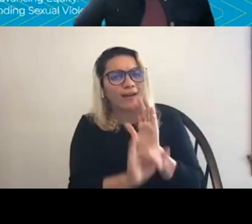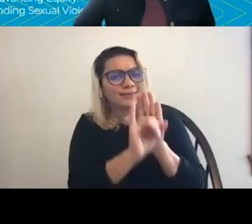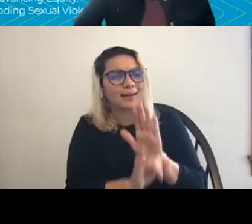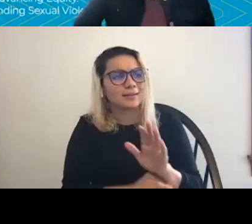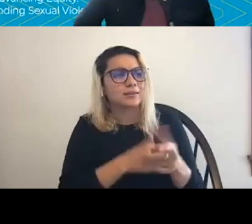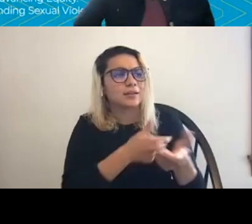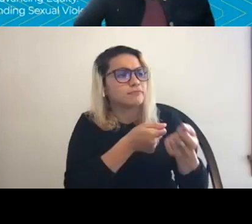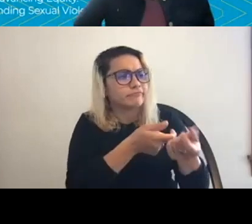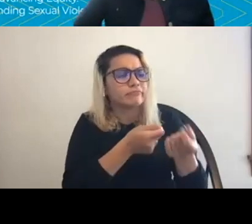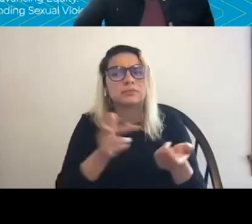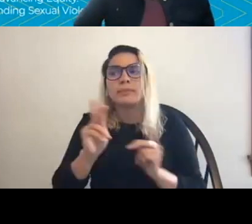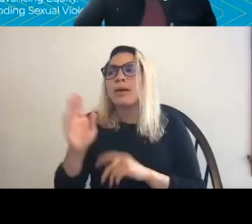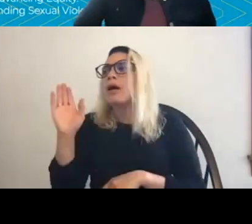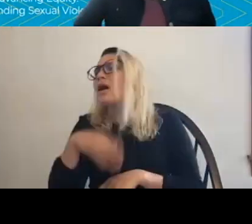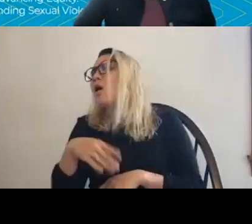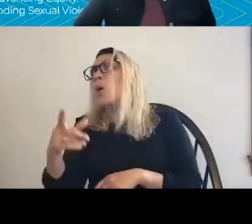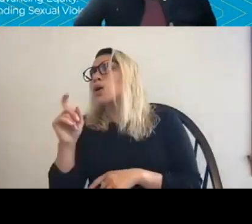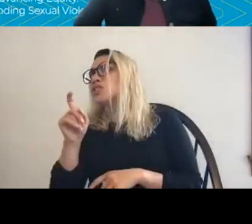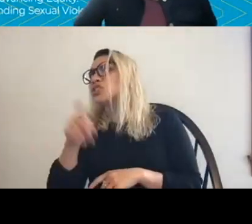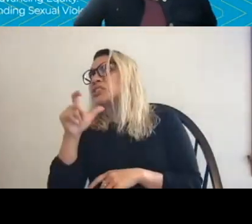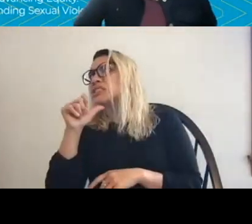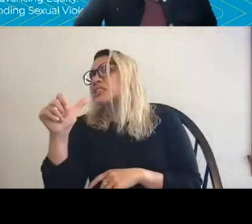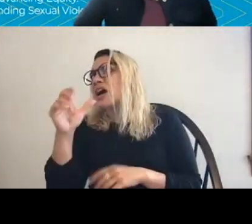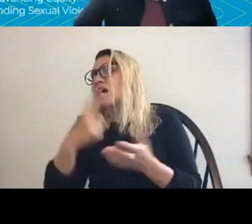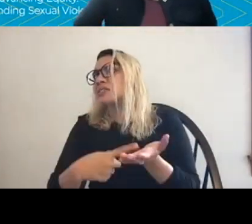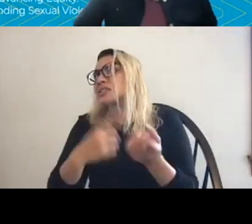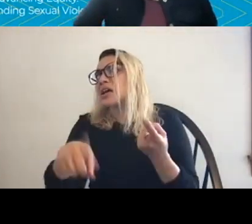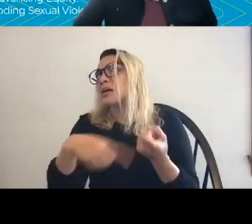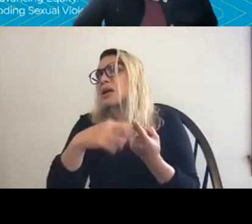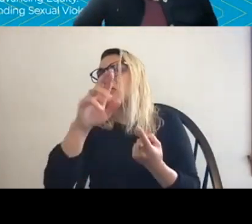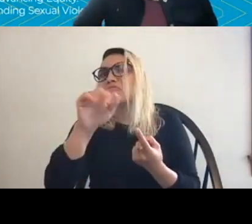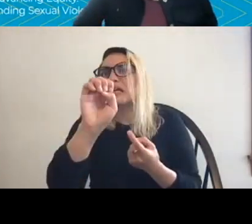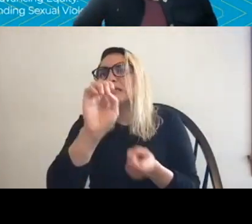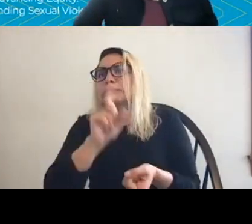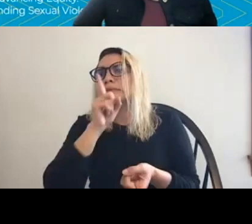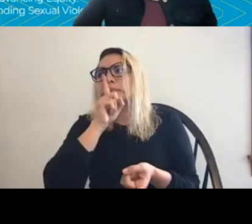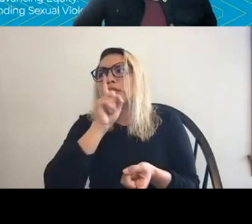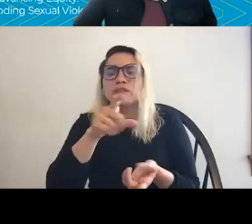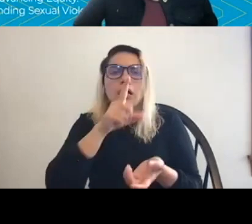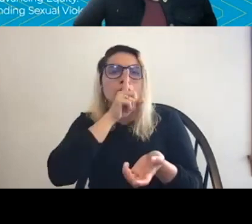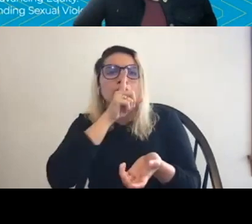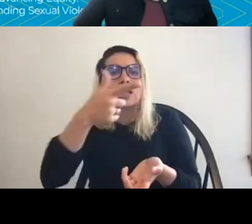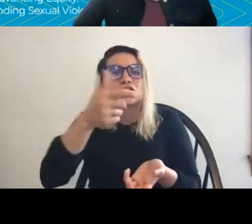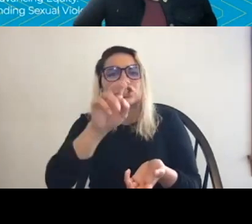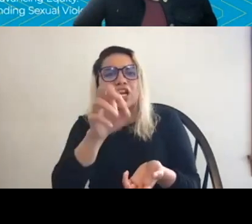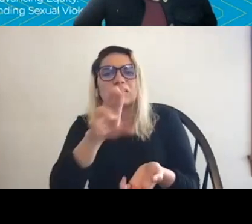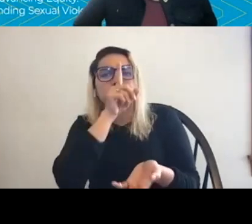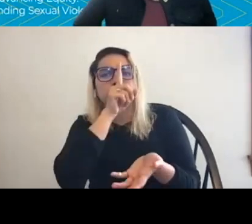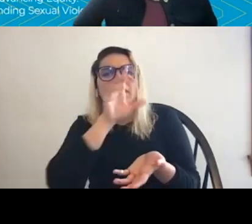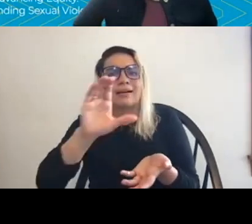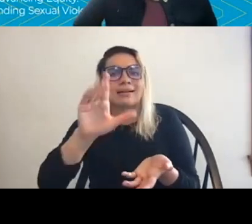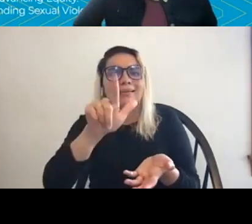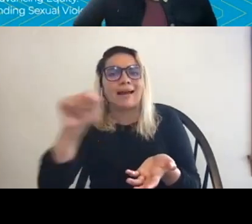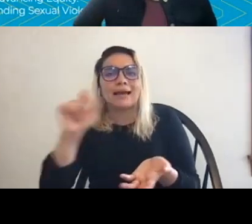no, we shouldn't talk about race. We'll be race neutral. We'll be gender neutral. We'll be class neutral, but those aren't